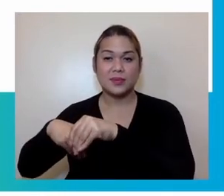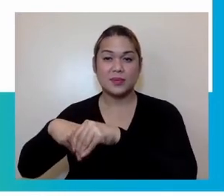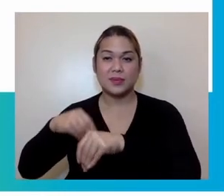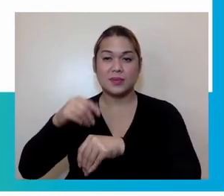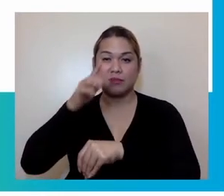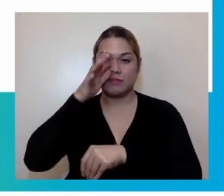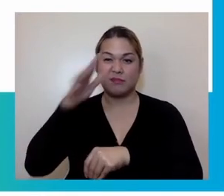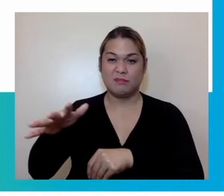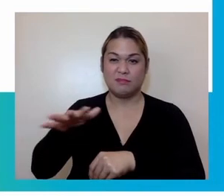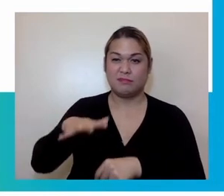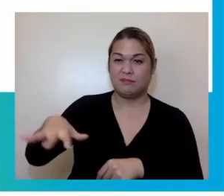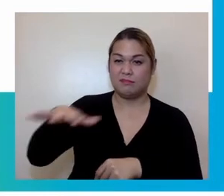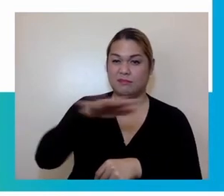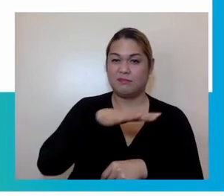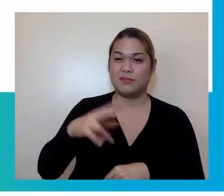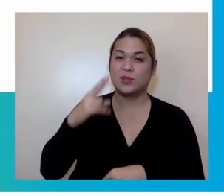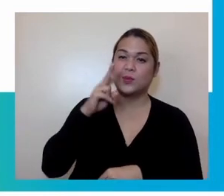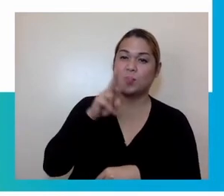Next slide, please.